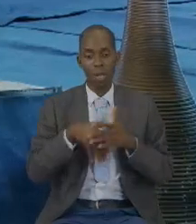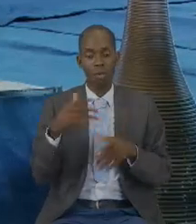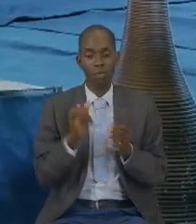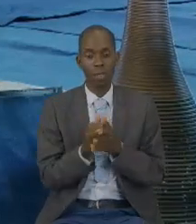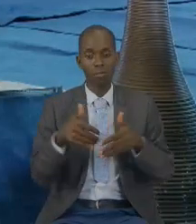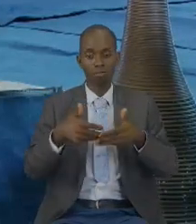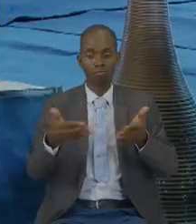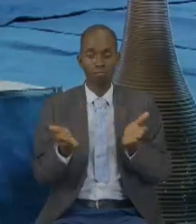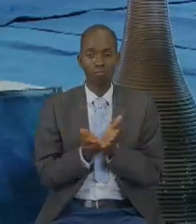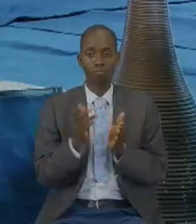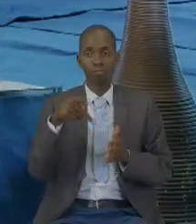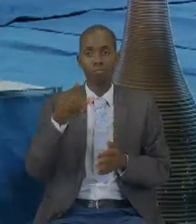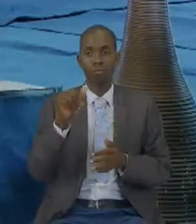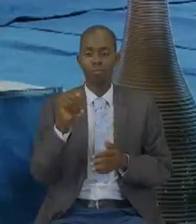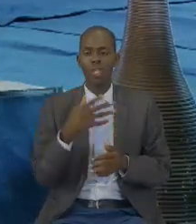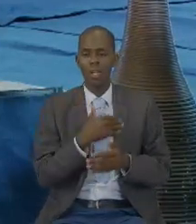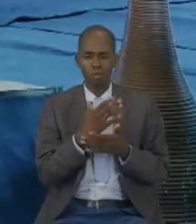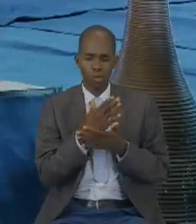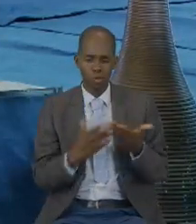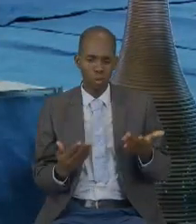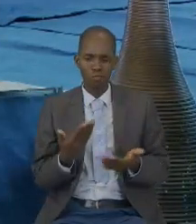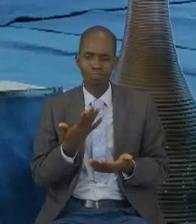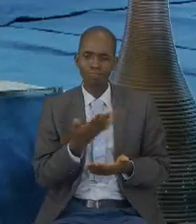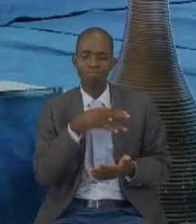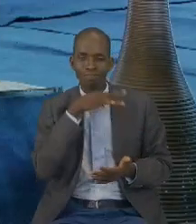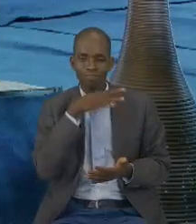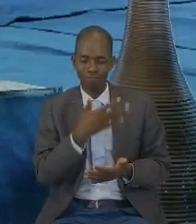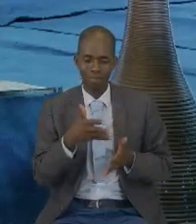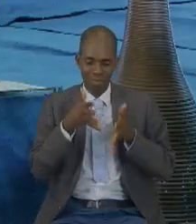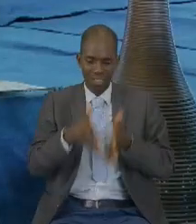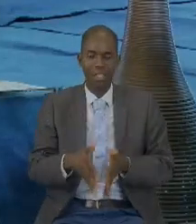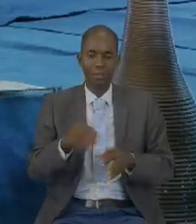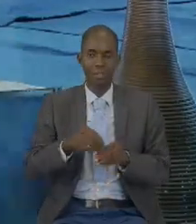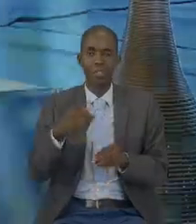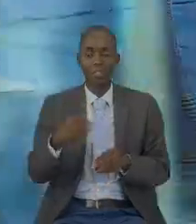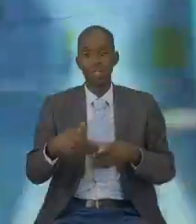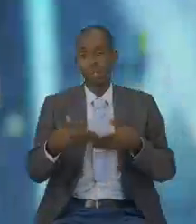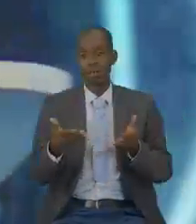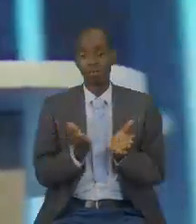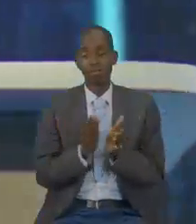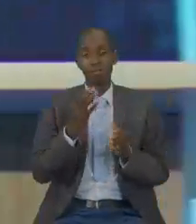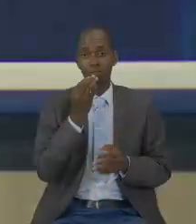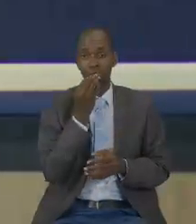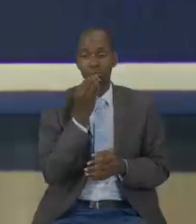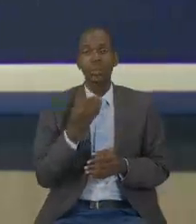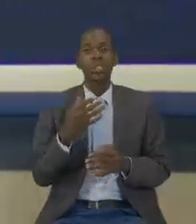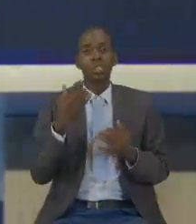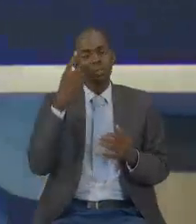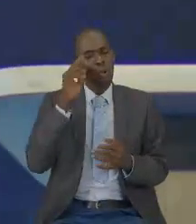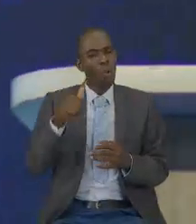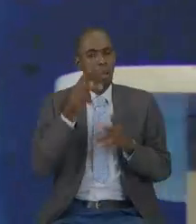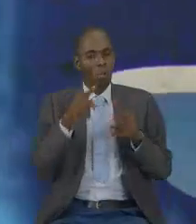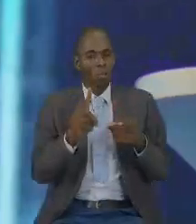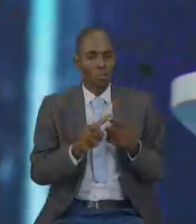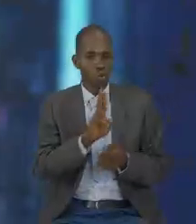those crumbs and things, they're sticking to the plate. Now, for another person to use that